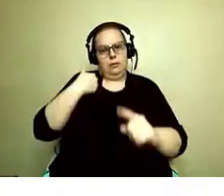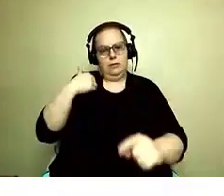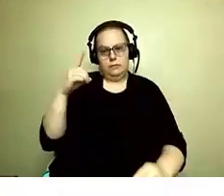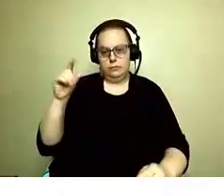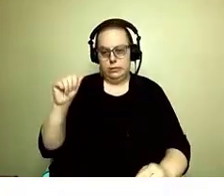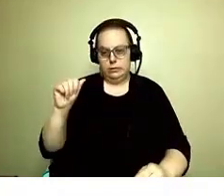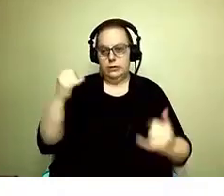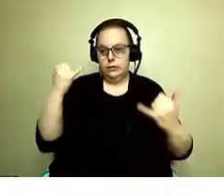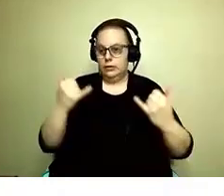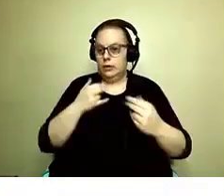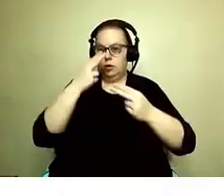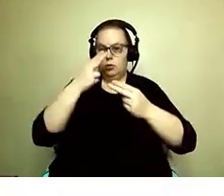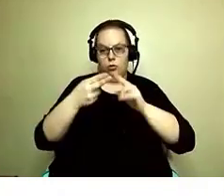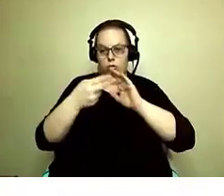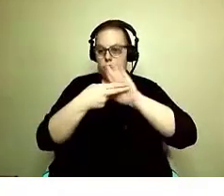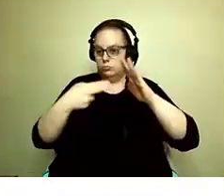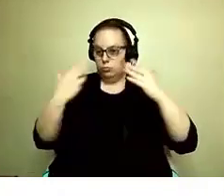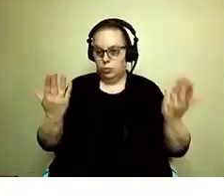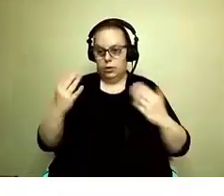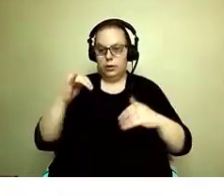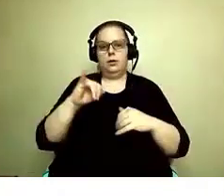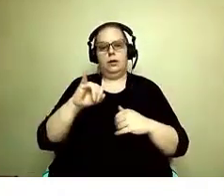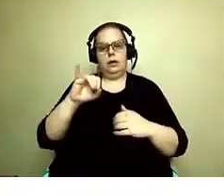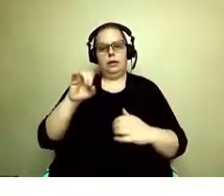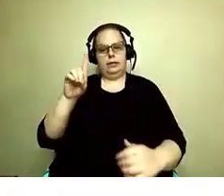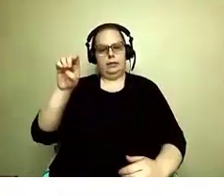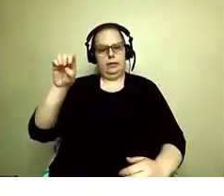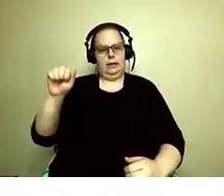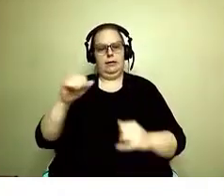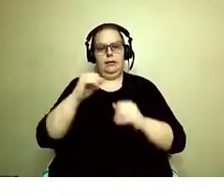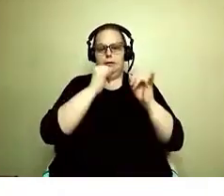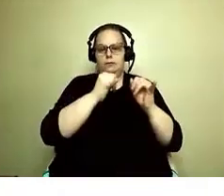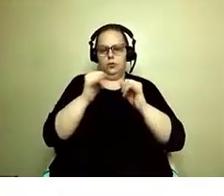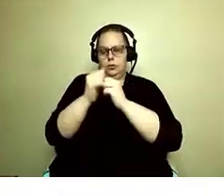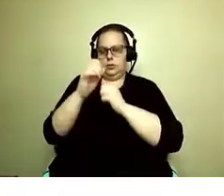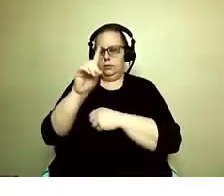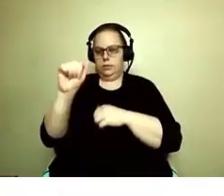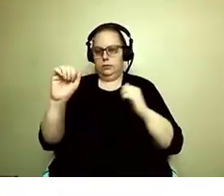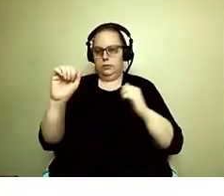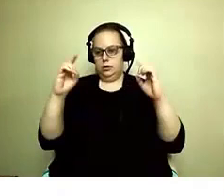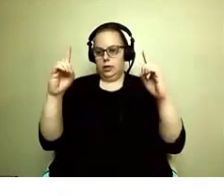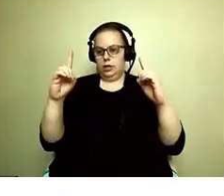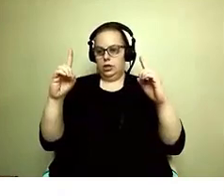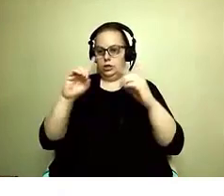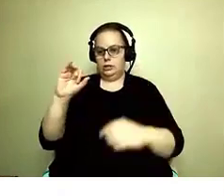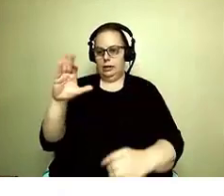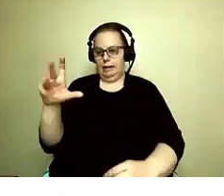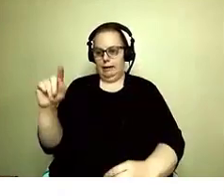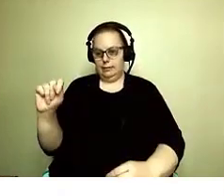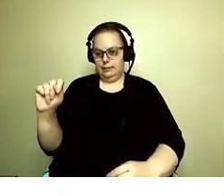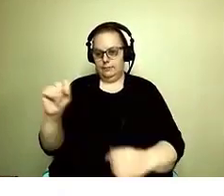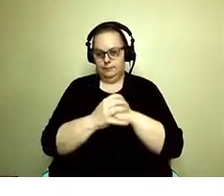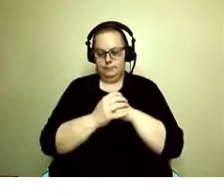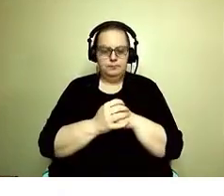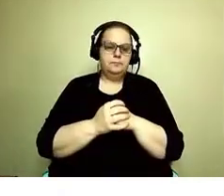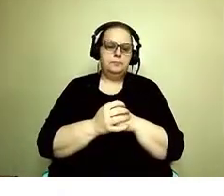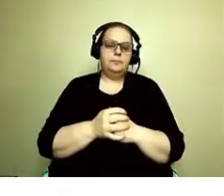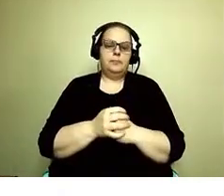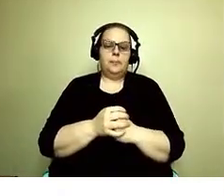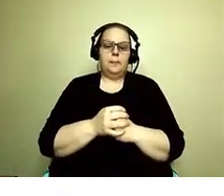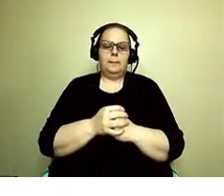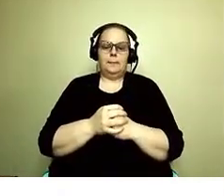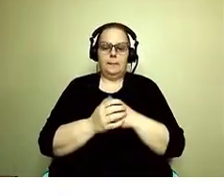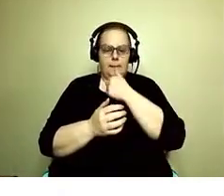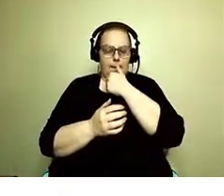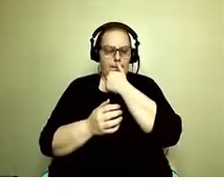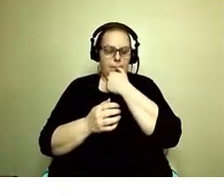now known as the Individuals with Disabilities Education Act, or IDEA. This is, and it's important